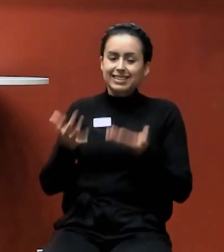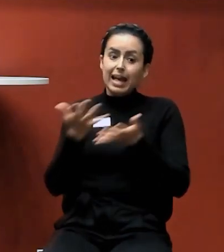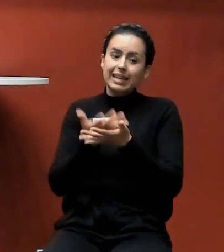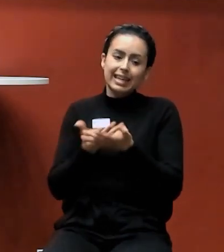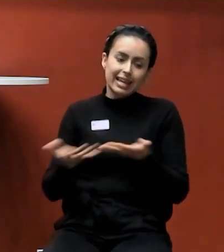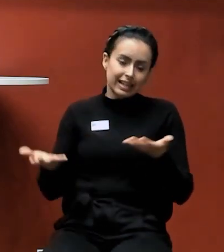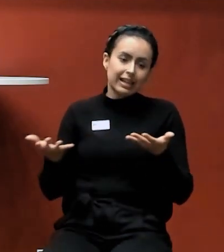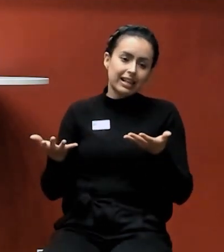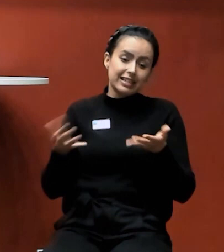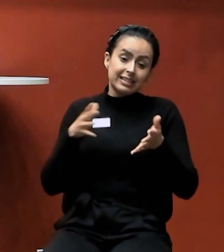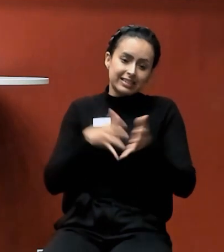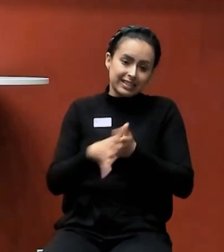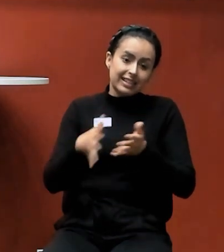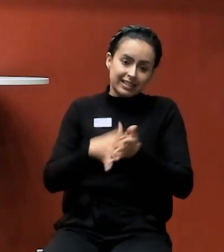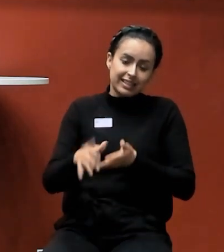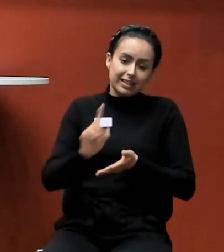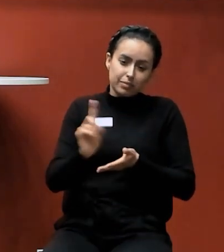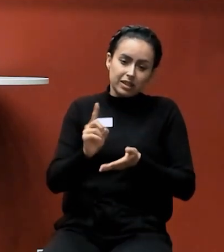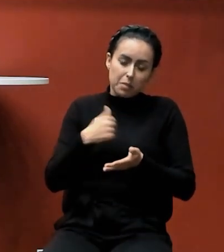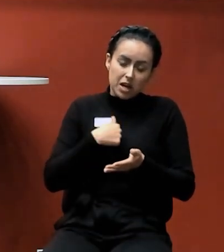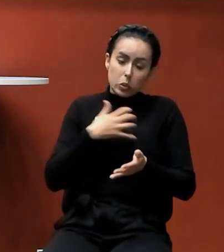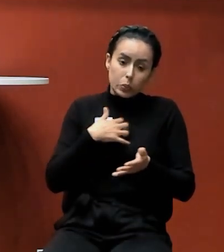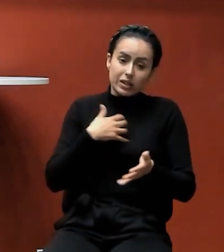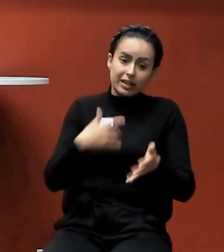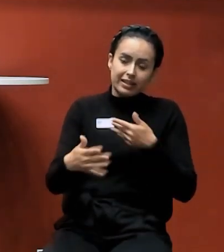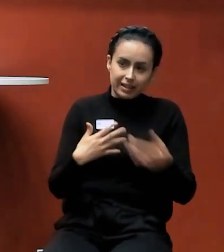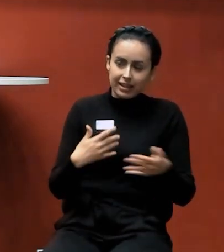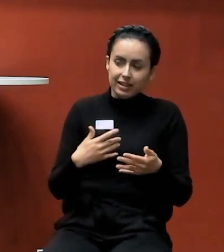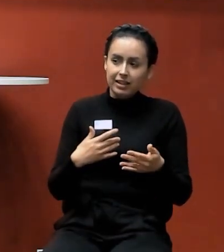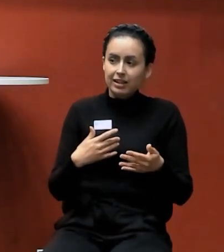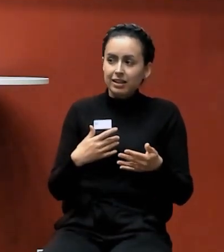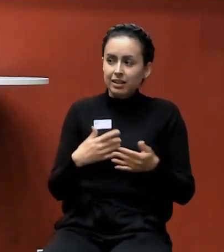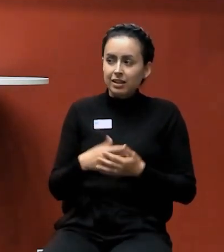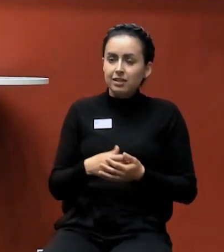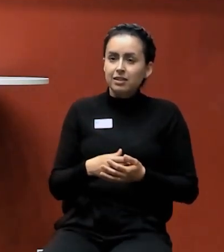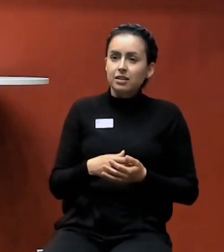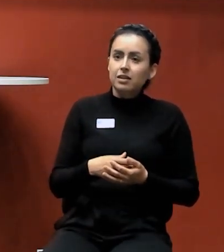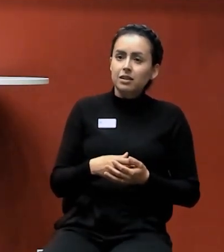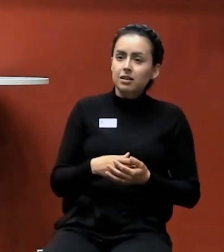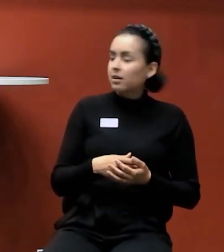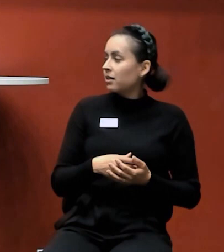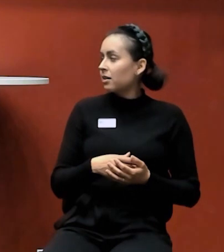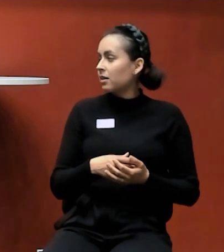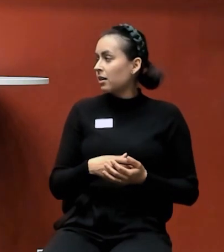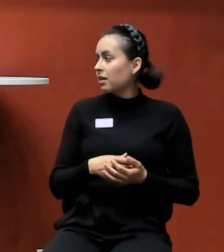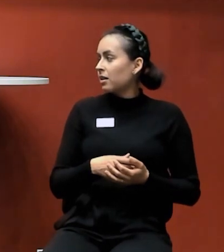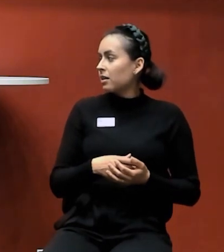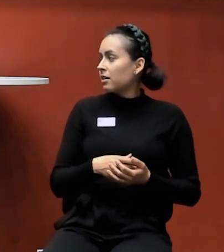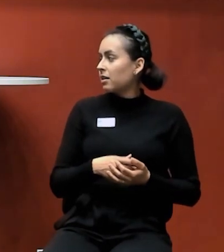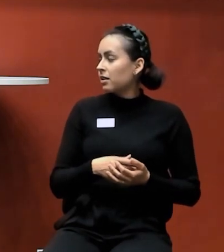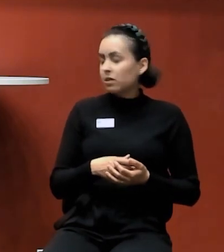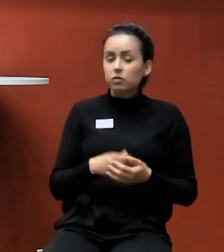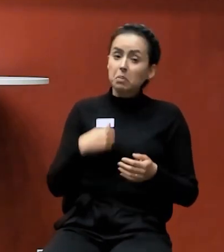trying to do. So you break it down like, I'm trying to have time, I'm meditating. Oh, but why are you moving around?